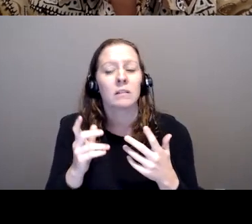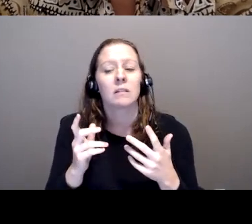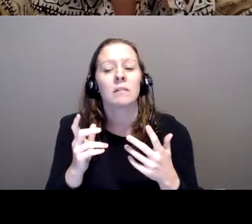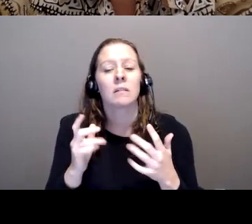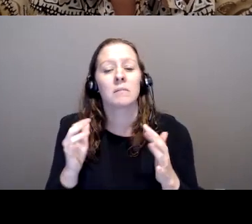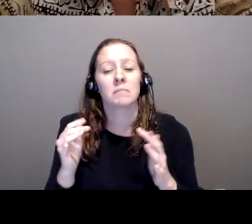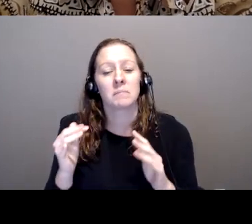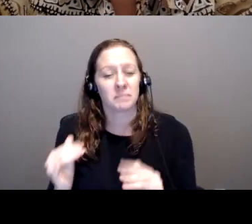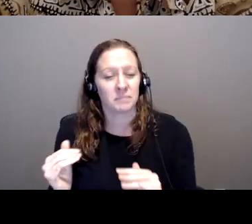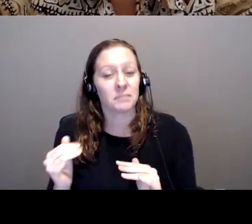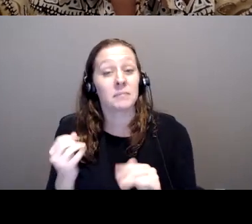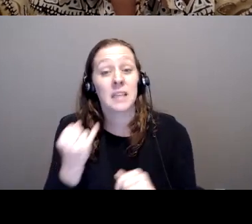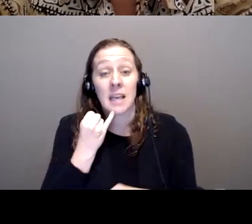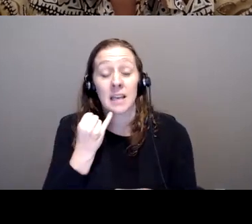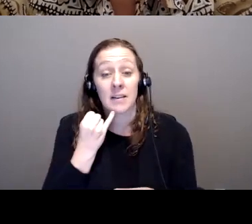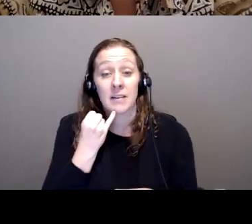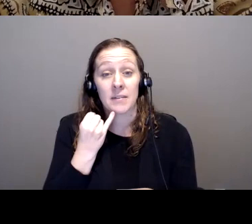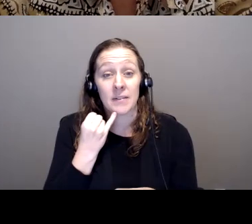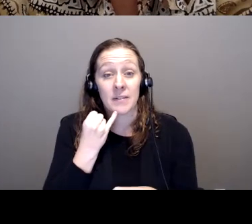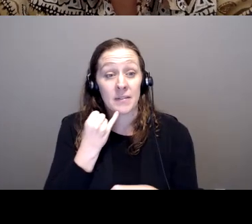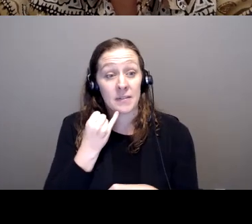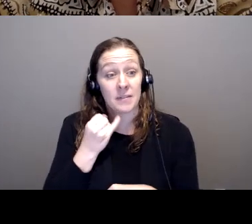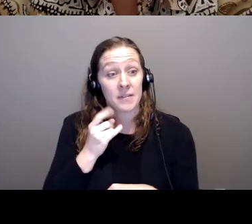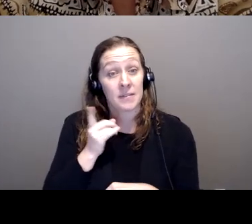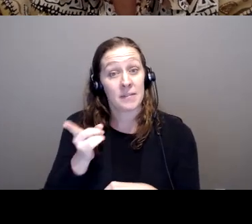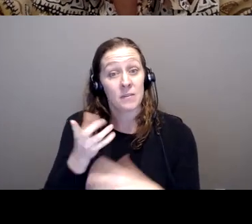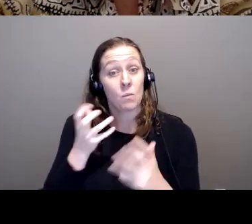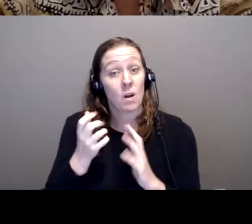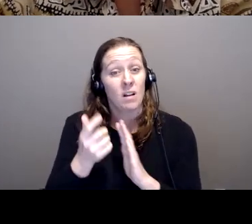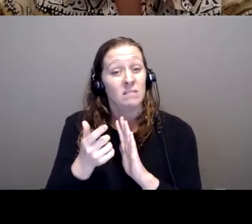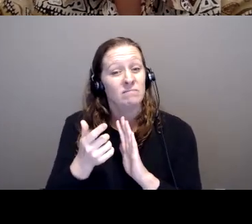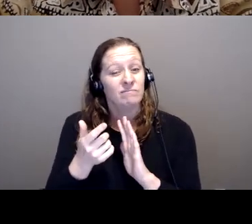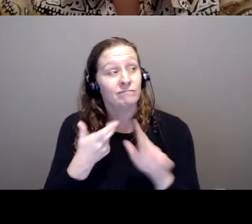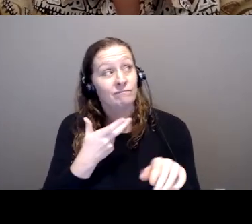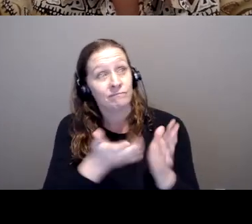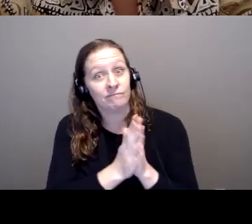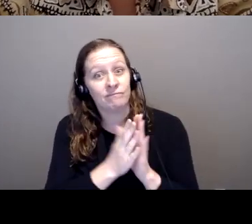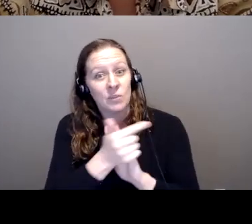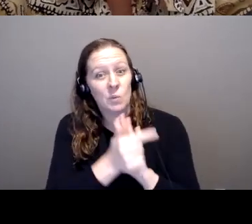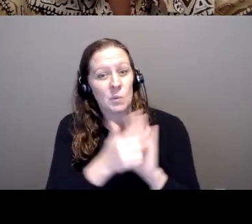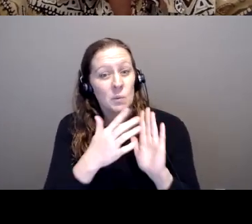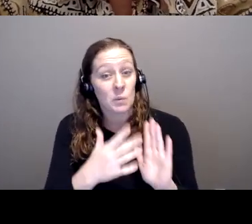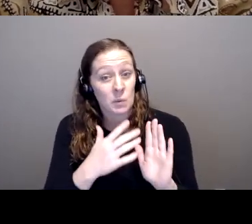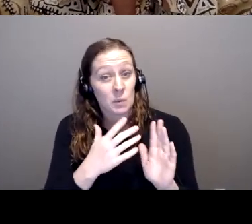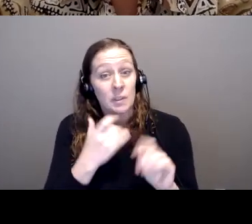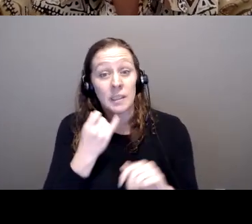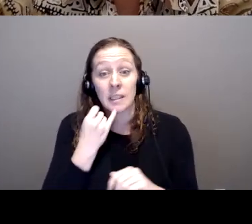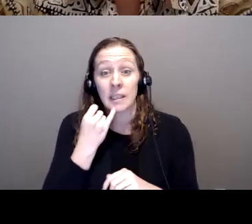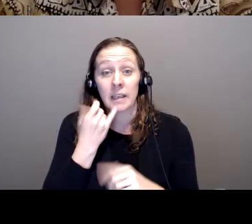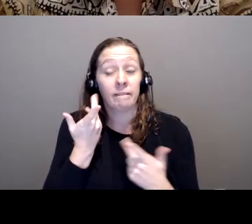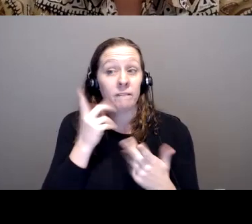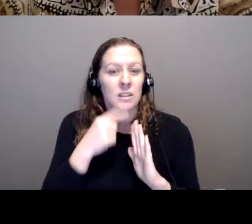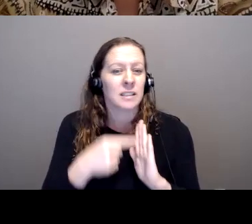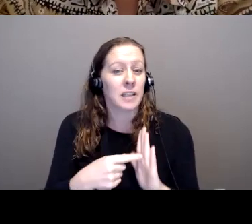then if they would like to get some legal advice as to if they are renting a space